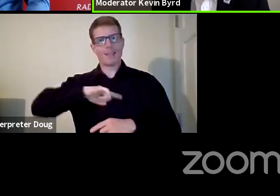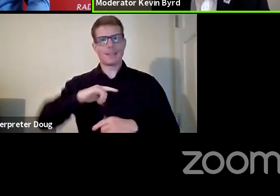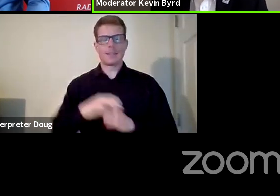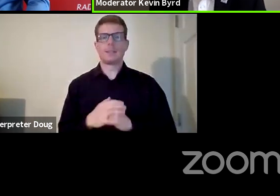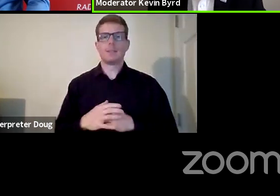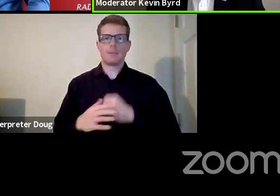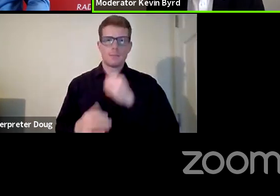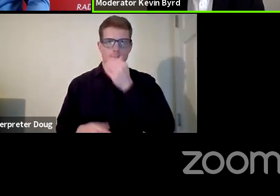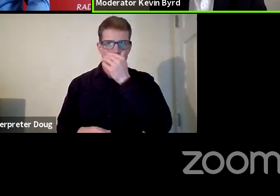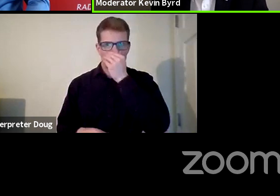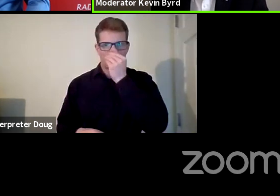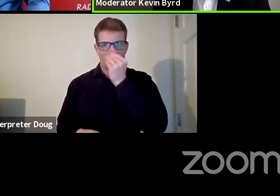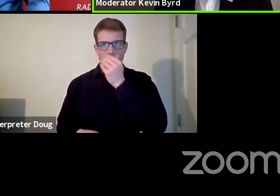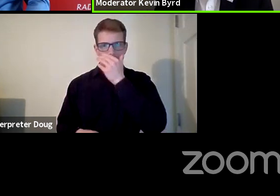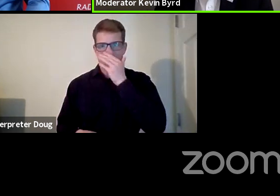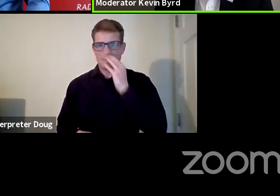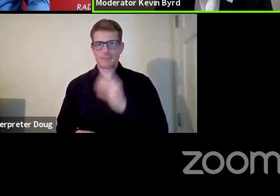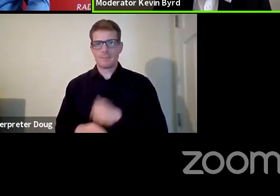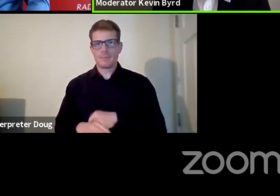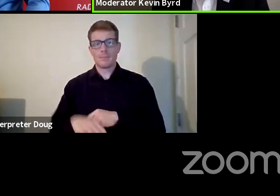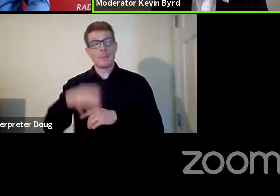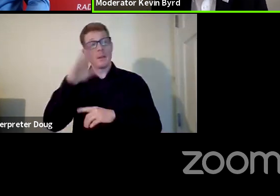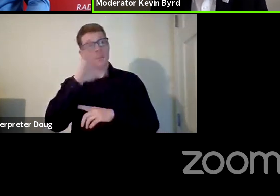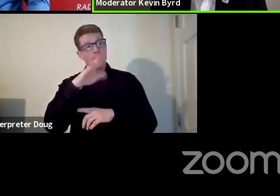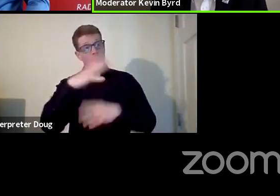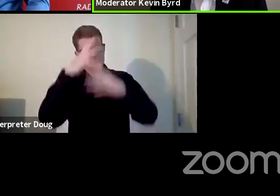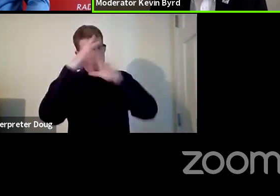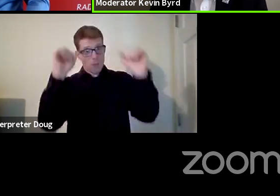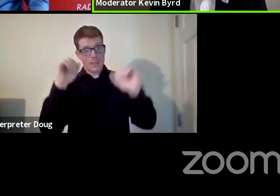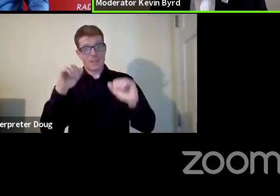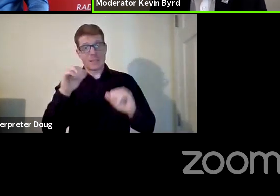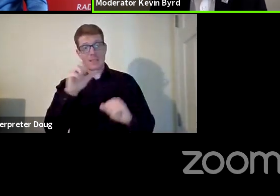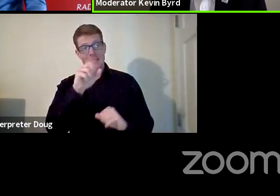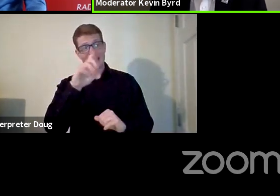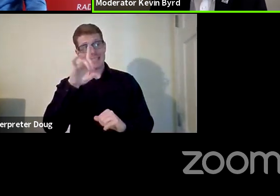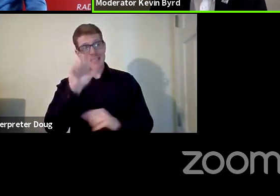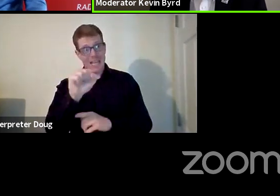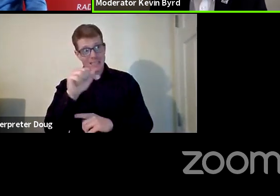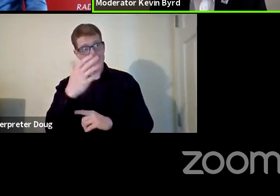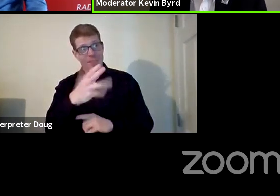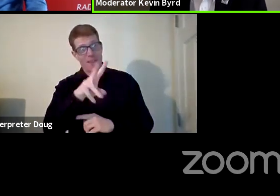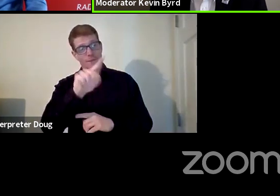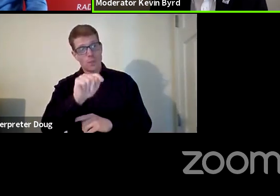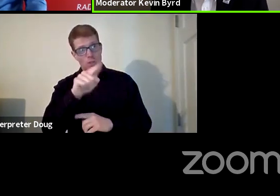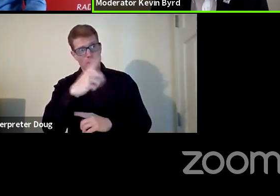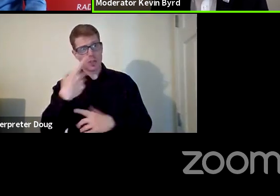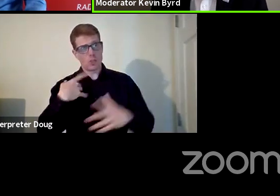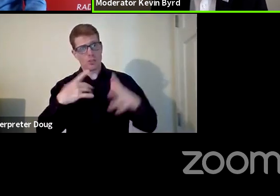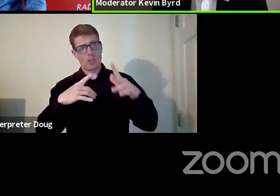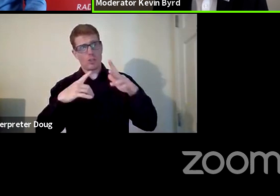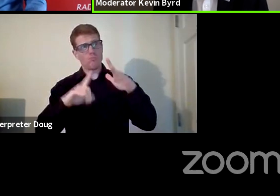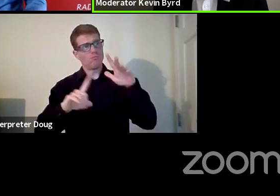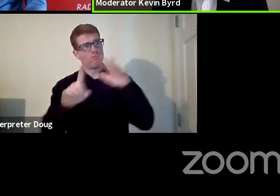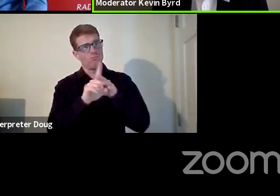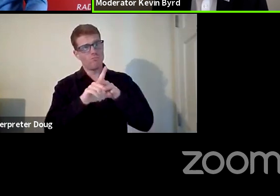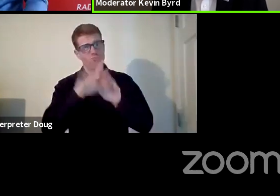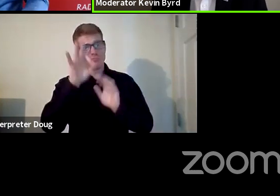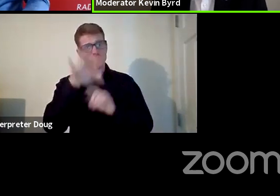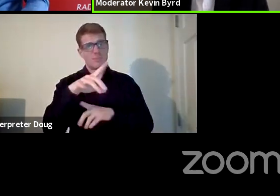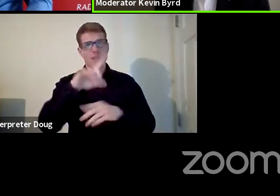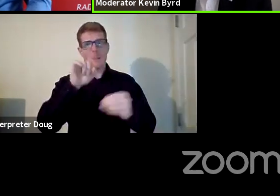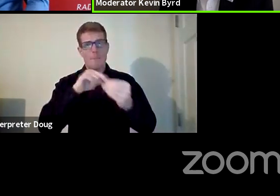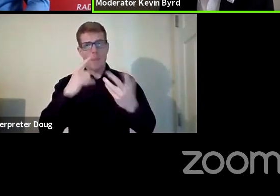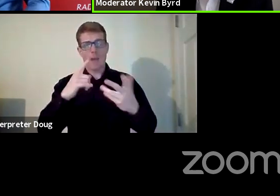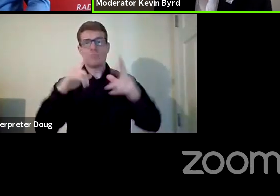President Sands, you brought up testing and your collaborations there that are proving very positive right now. How are you all